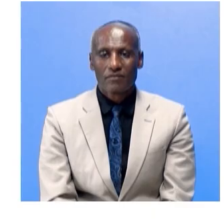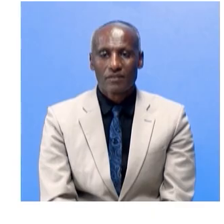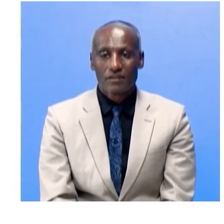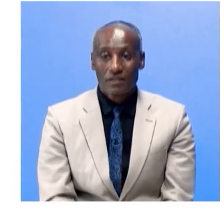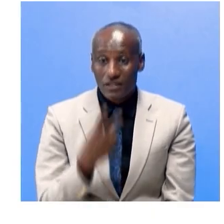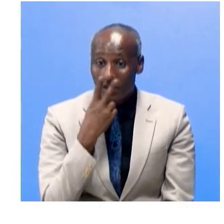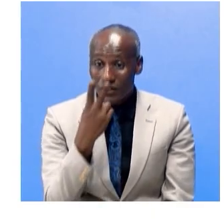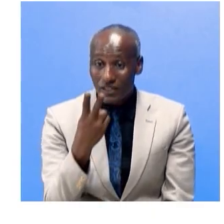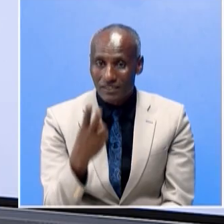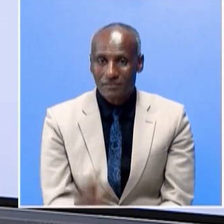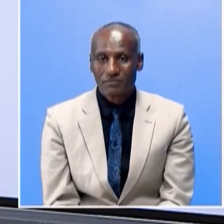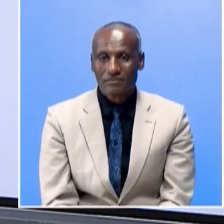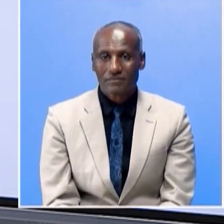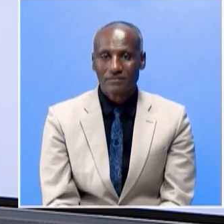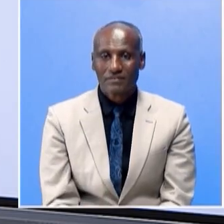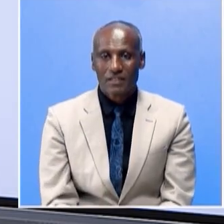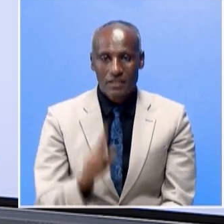Look,